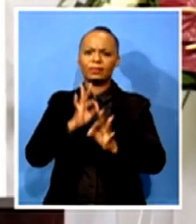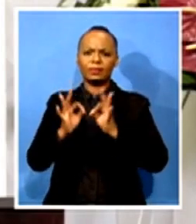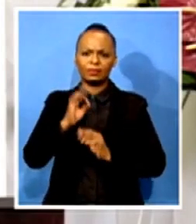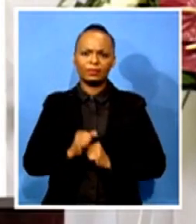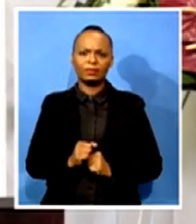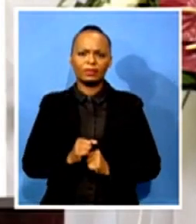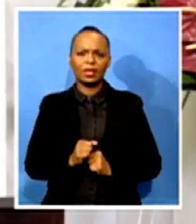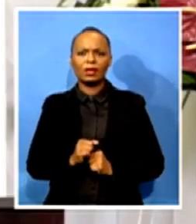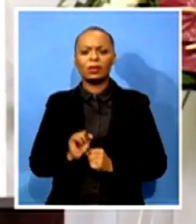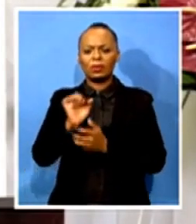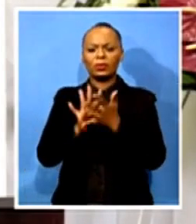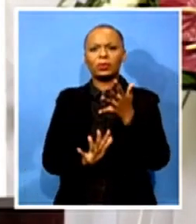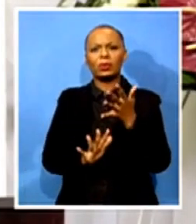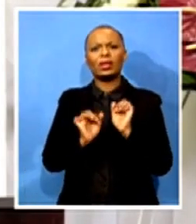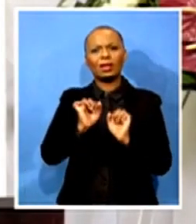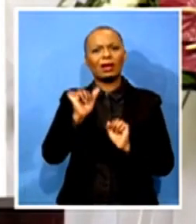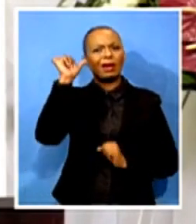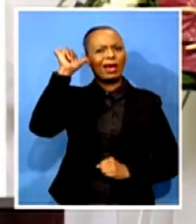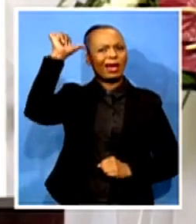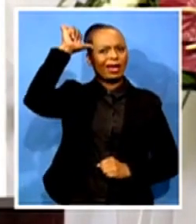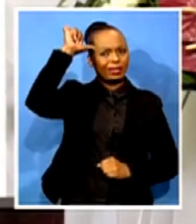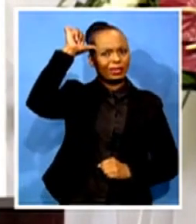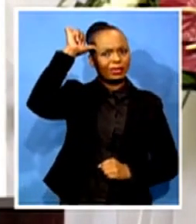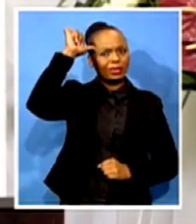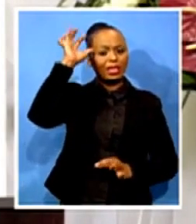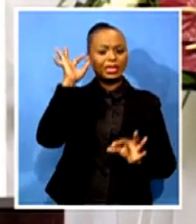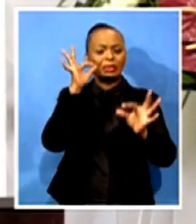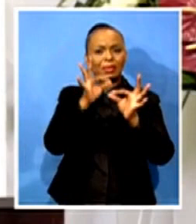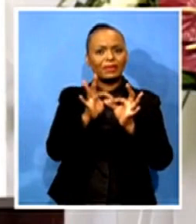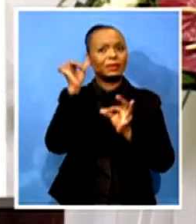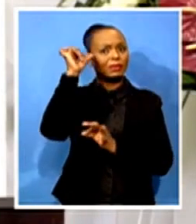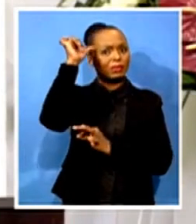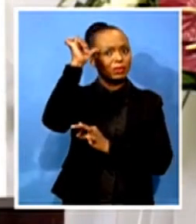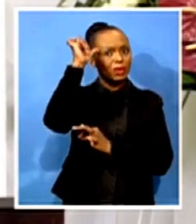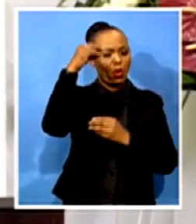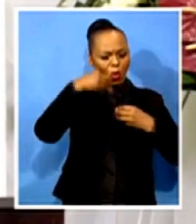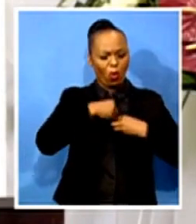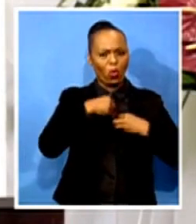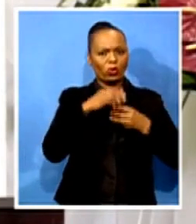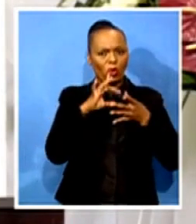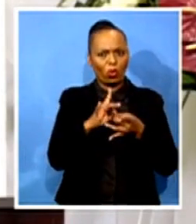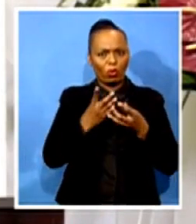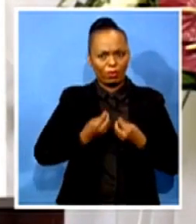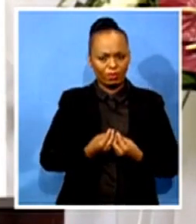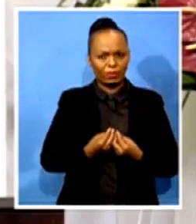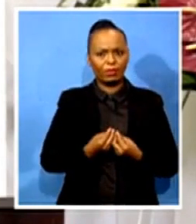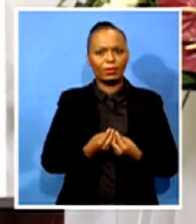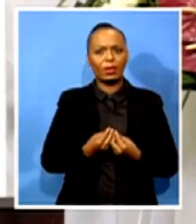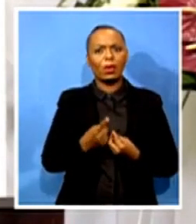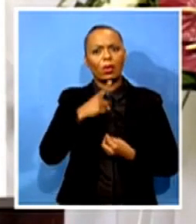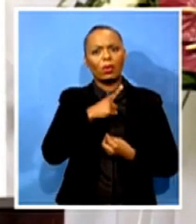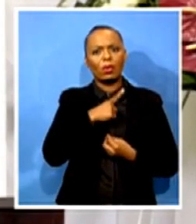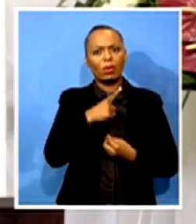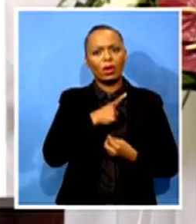Specifically those elderly people who live in their own homes. Because abase mahome, they are being